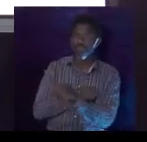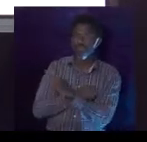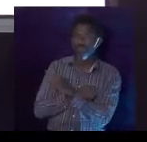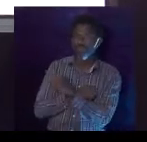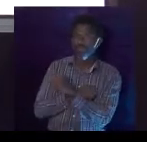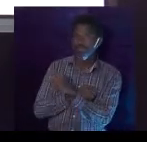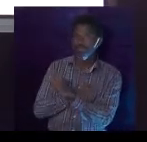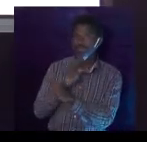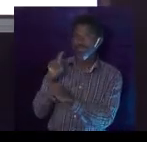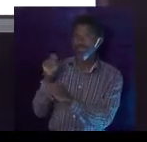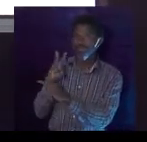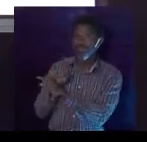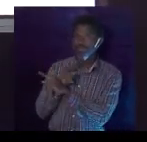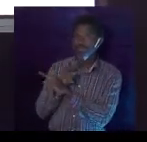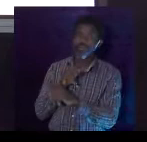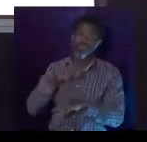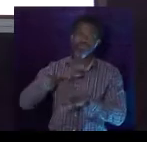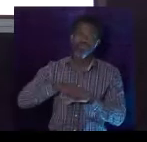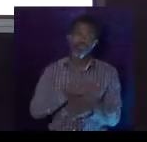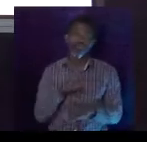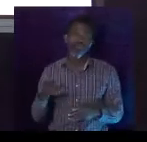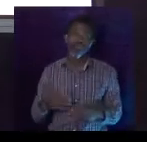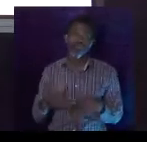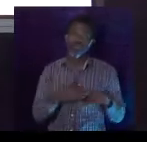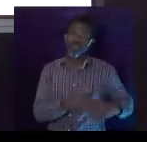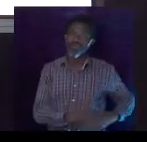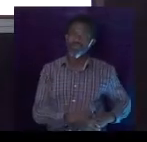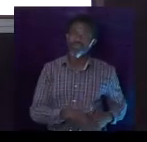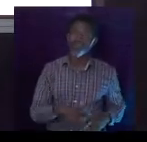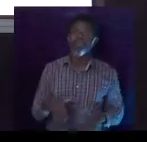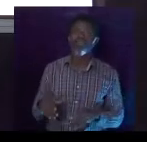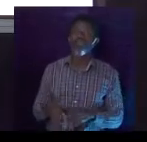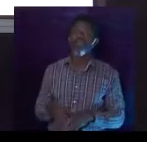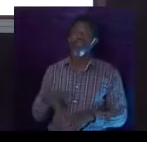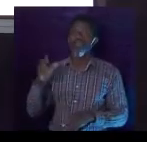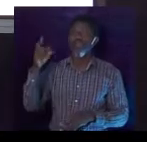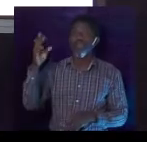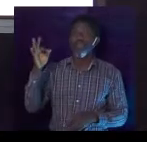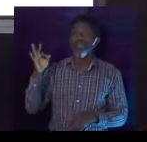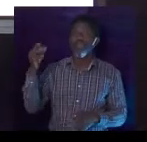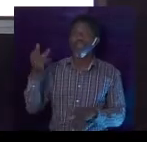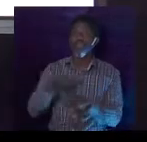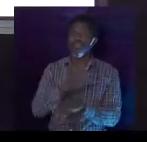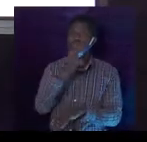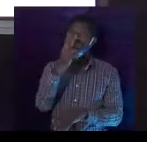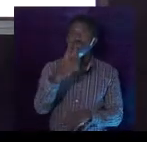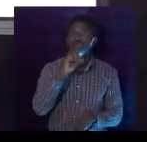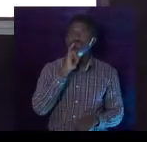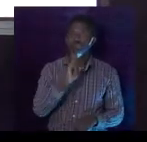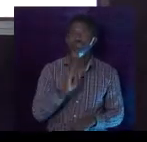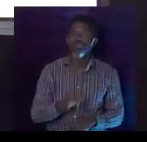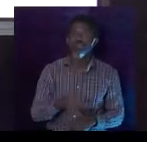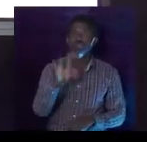it down 10 Celsius units. On the right side, I'm left with 9 times 2. 9